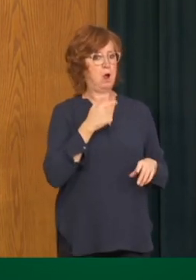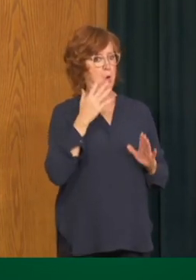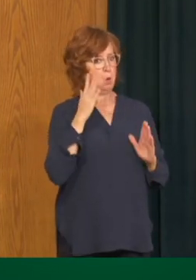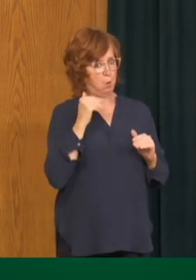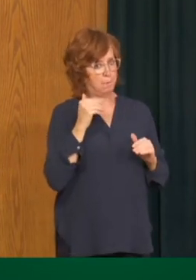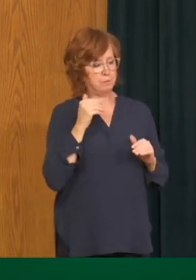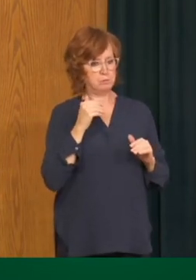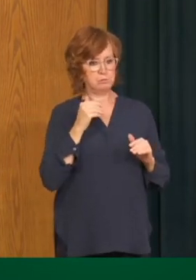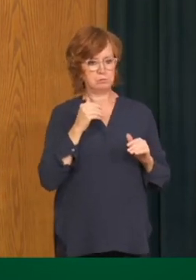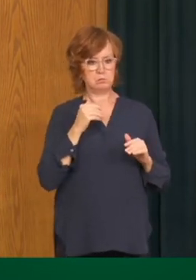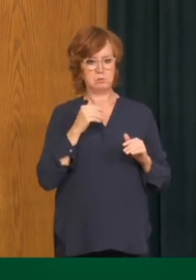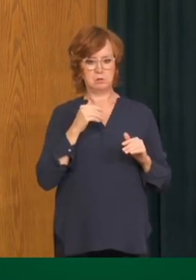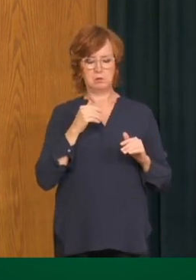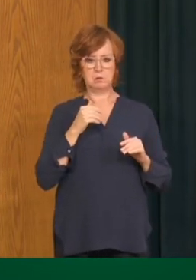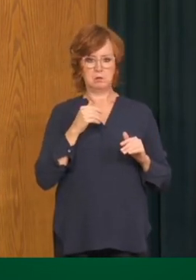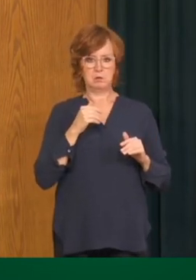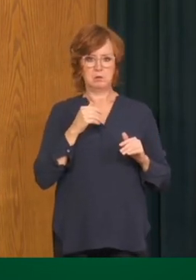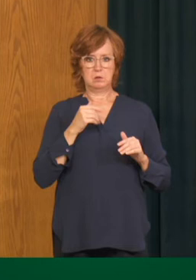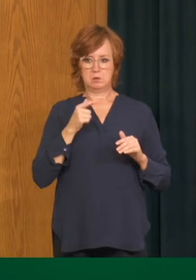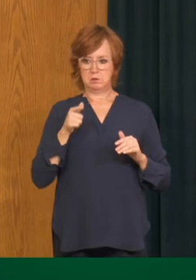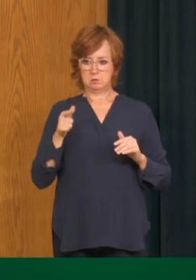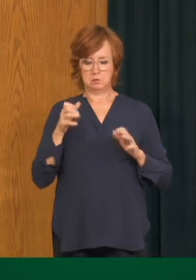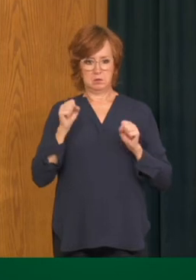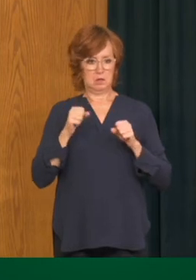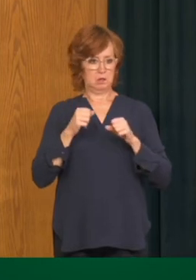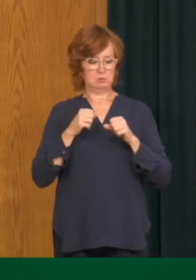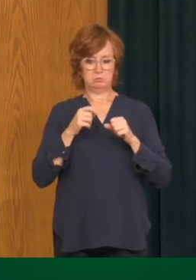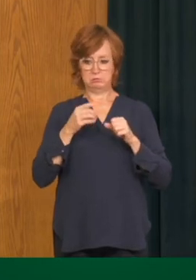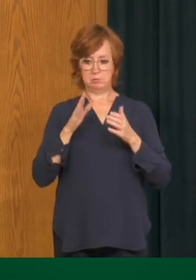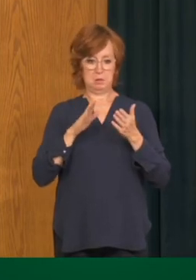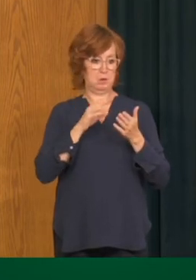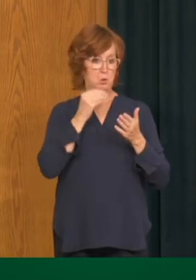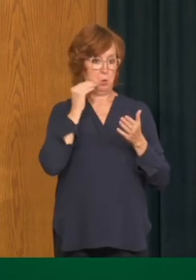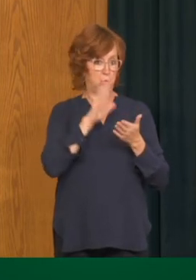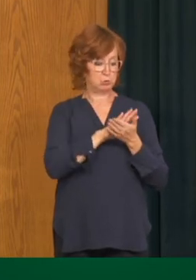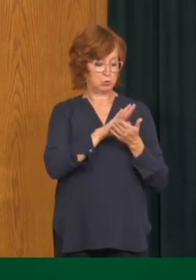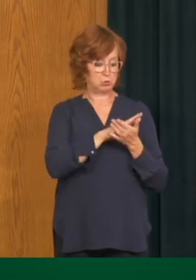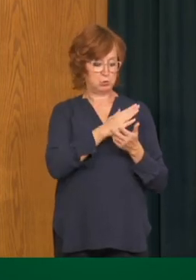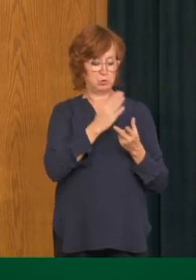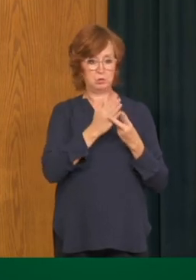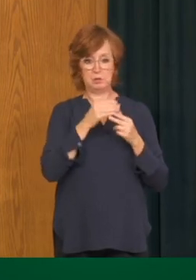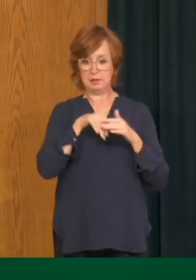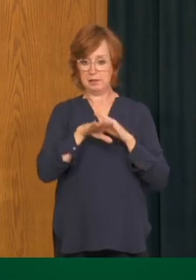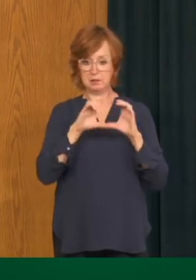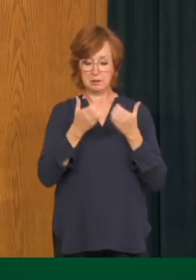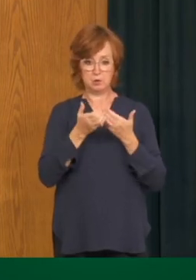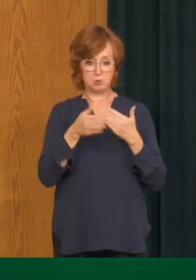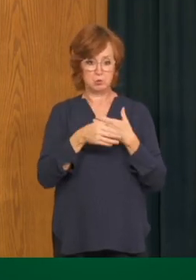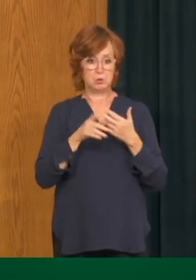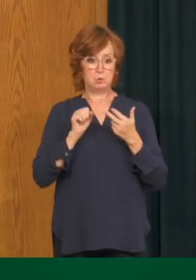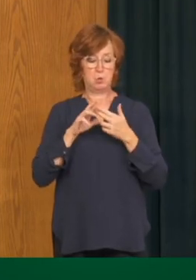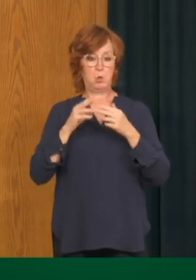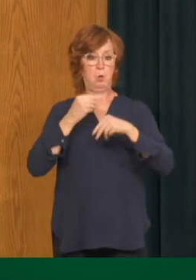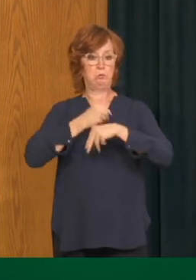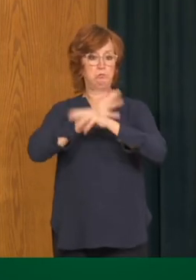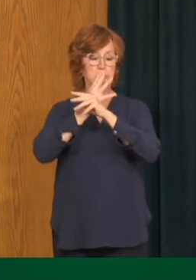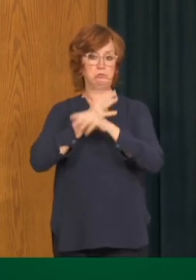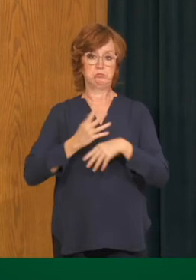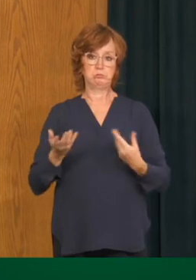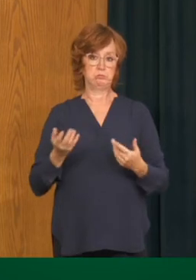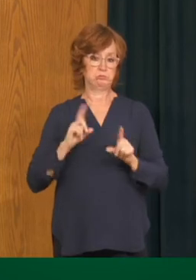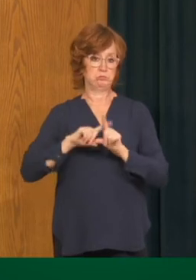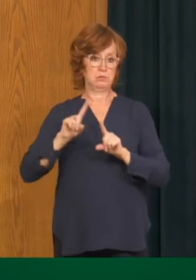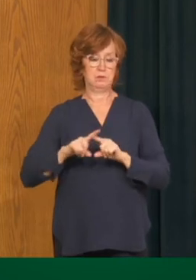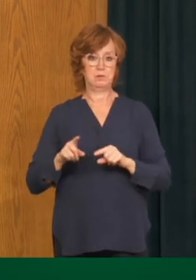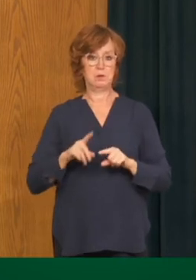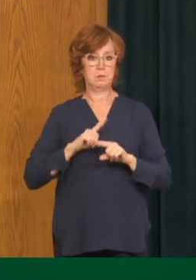be through some homeschooled or distance learning based options, or whether it be attendance in class. This addresses